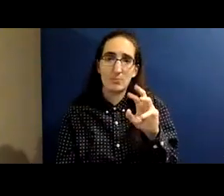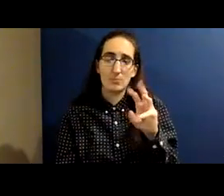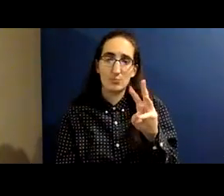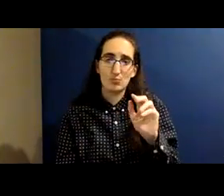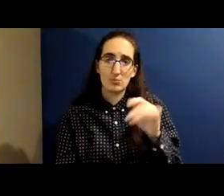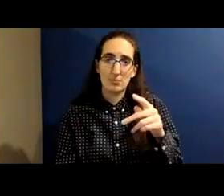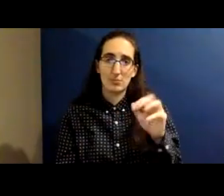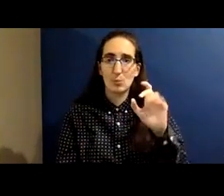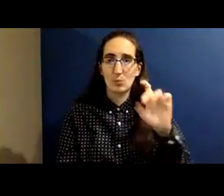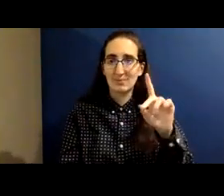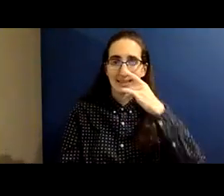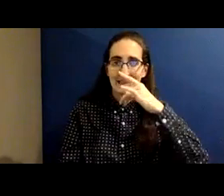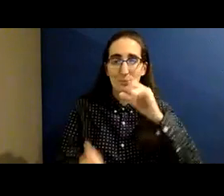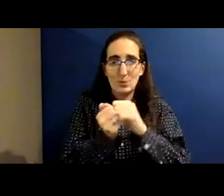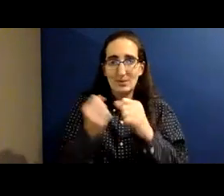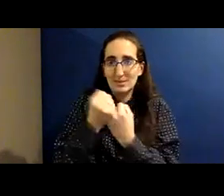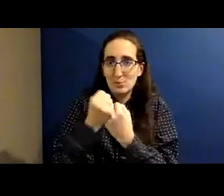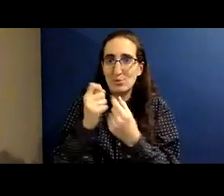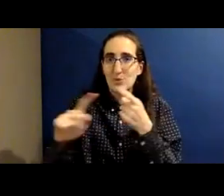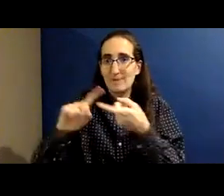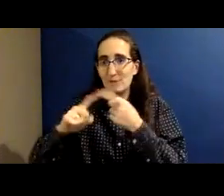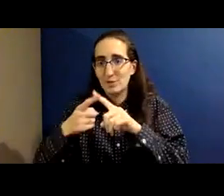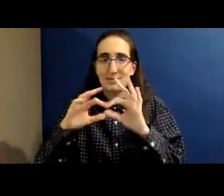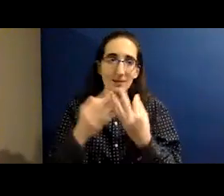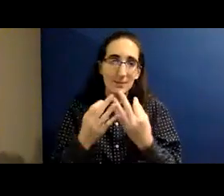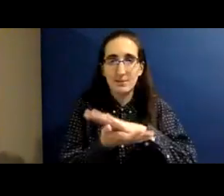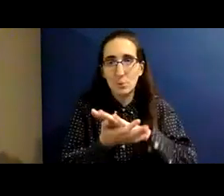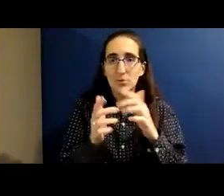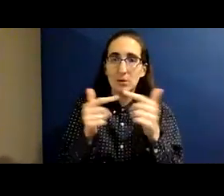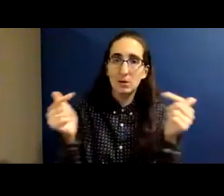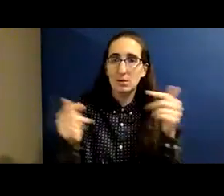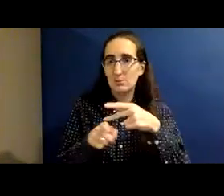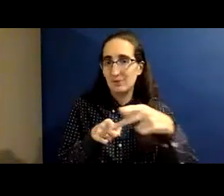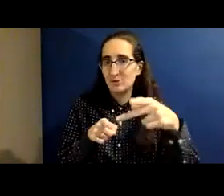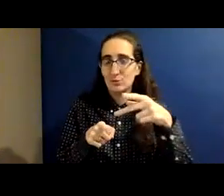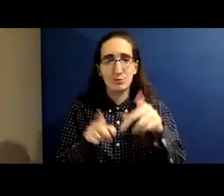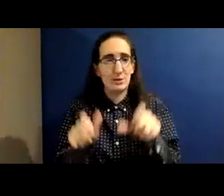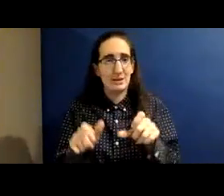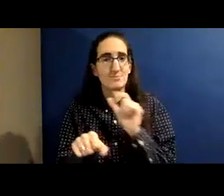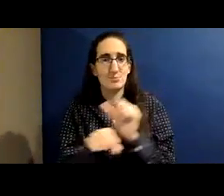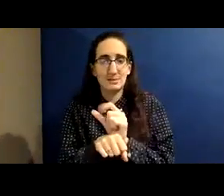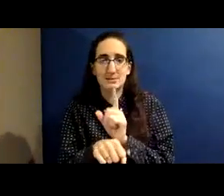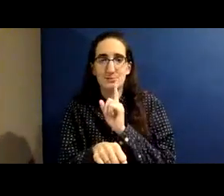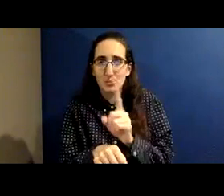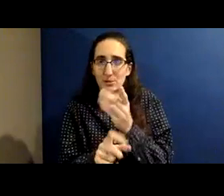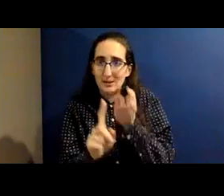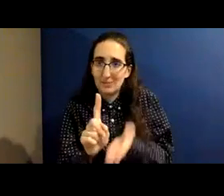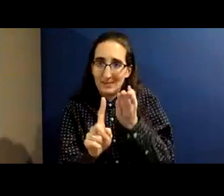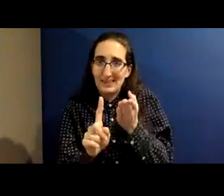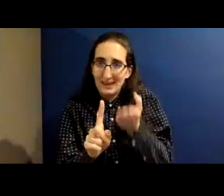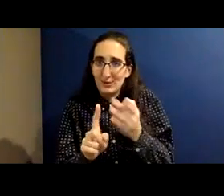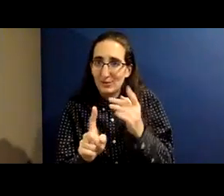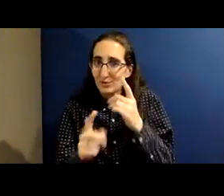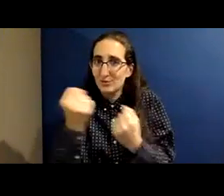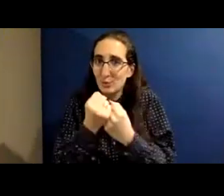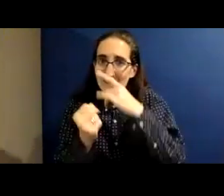sure you're wrapped around with support from friends, family, schools, other professionals, so that you can really truly be there for kids and